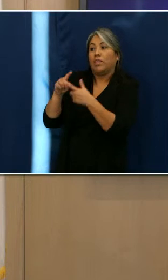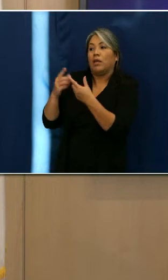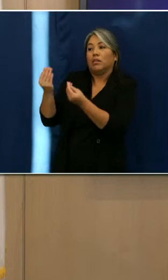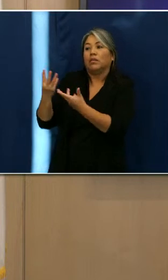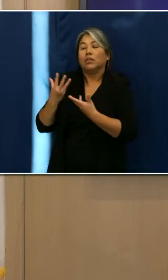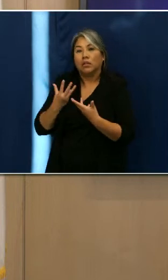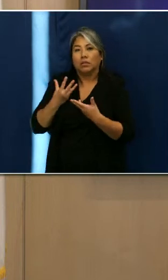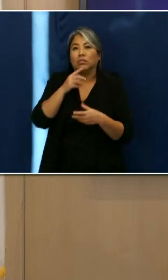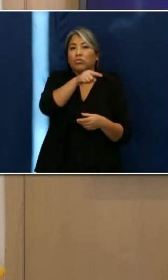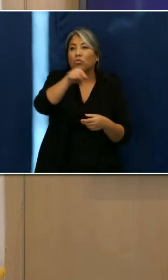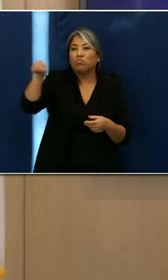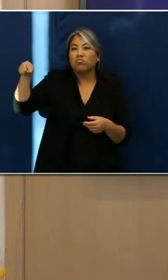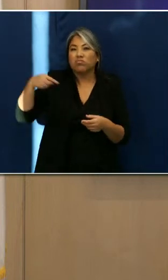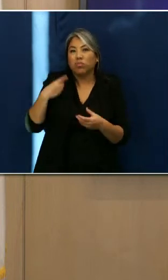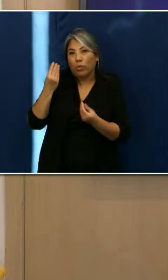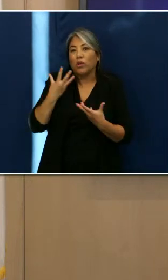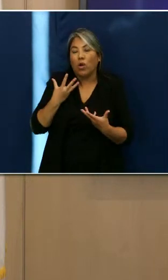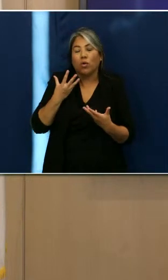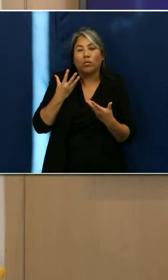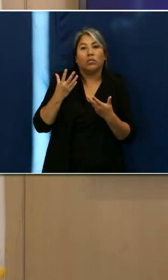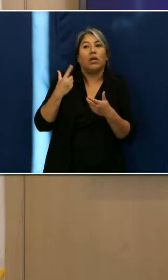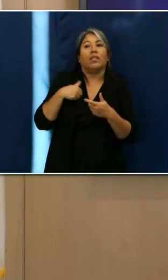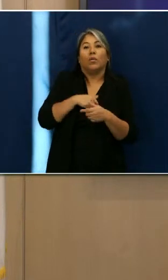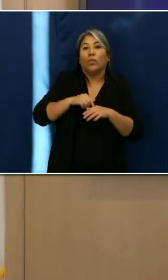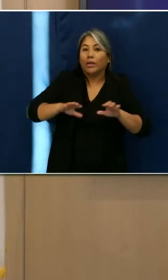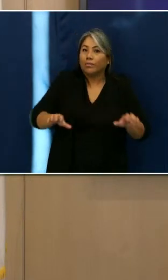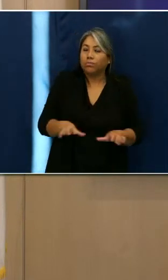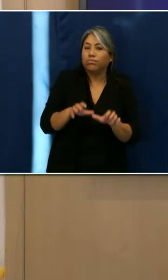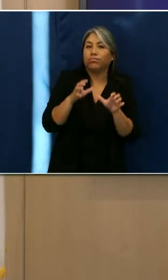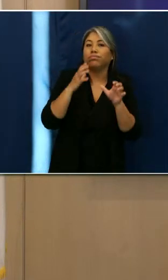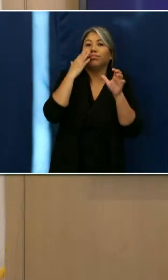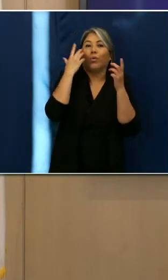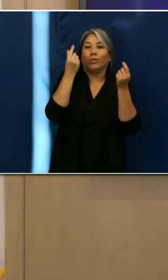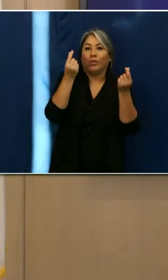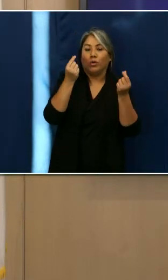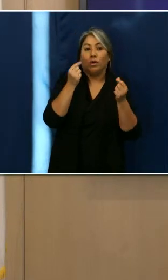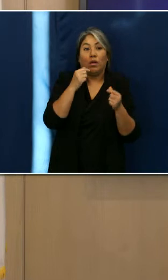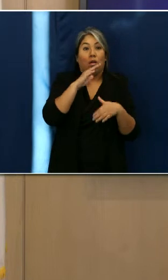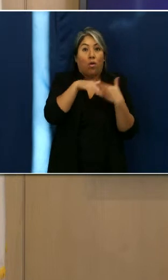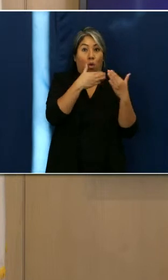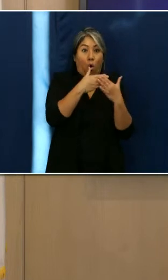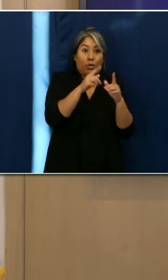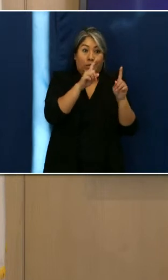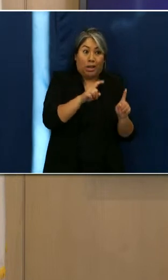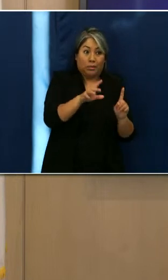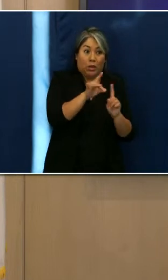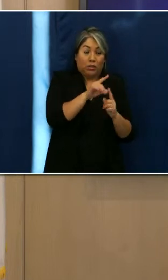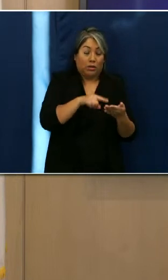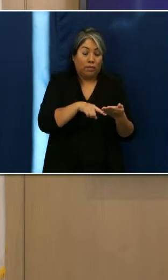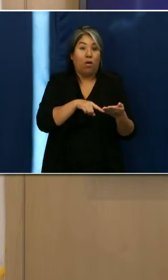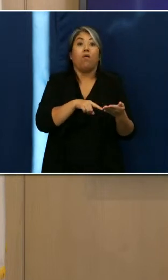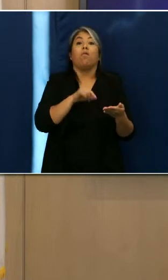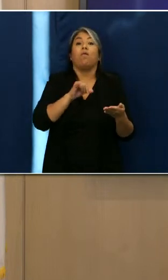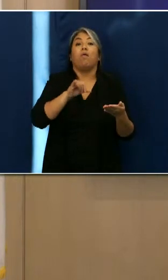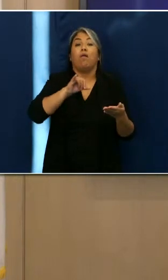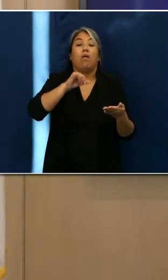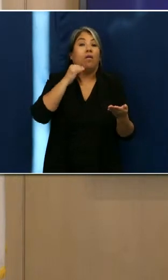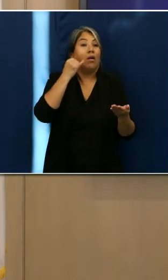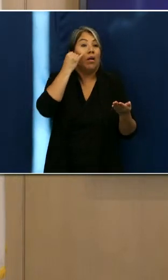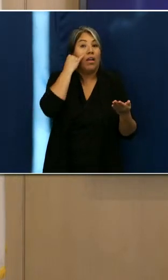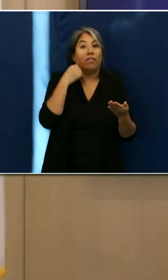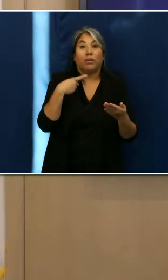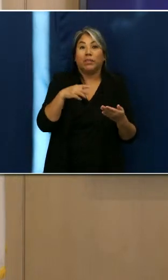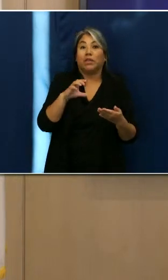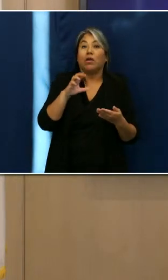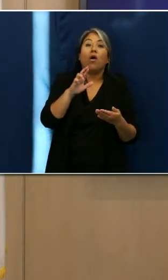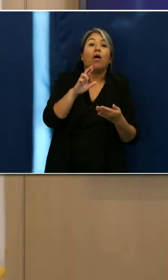we could act on them. We do act on all tests that are positive that come to us, whether it's a PCR-based test